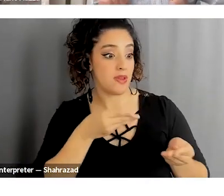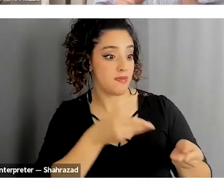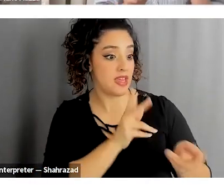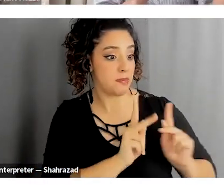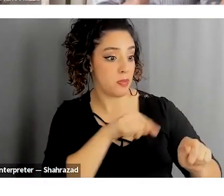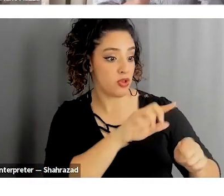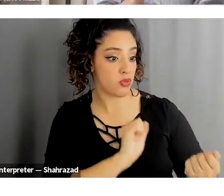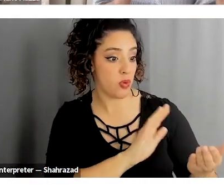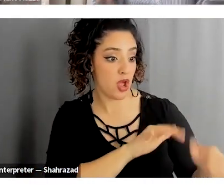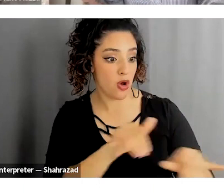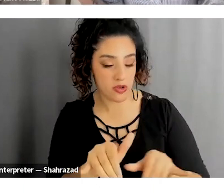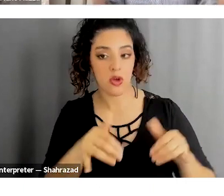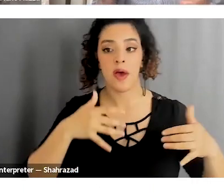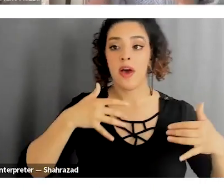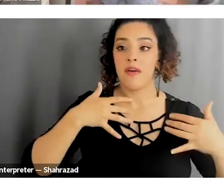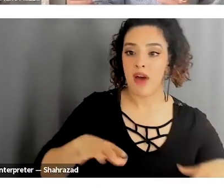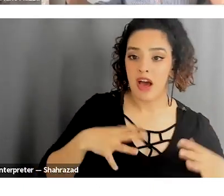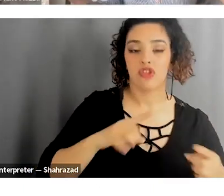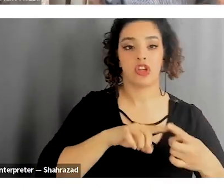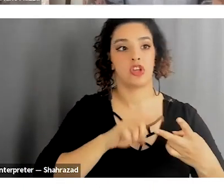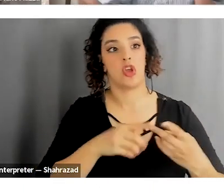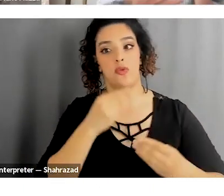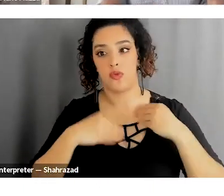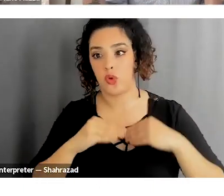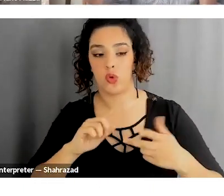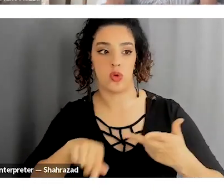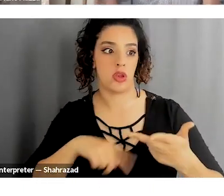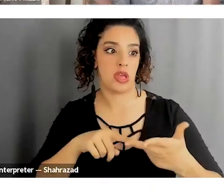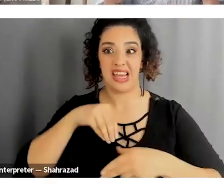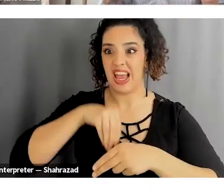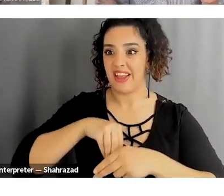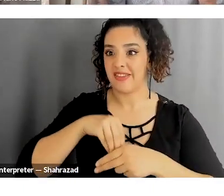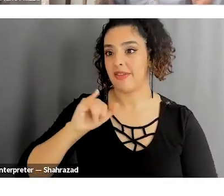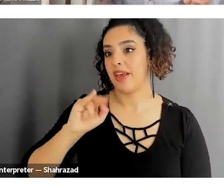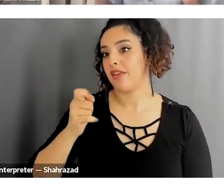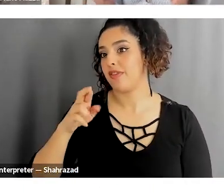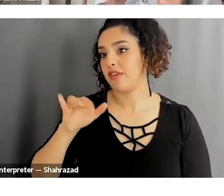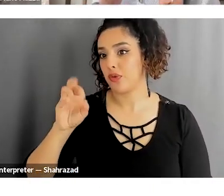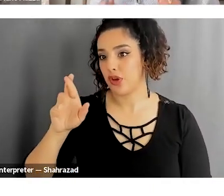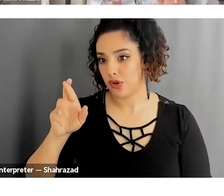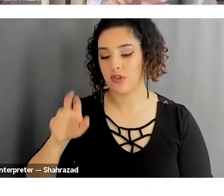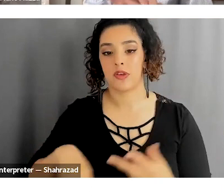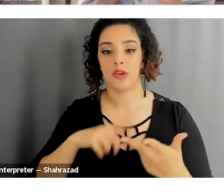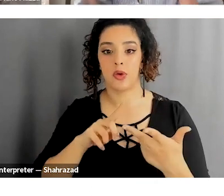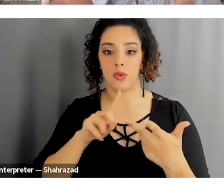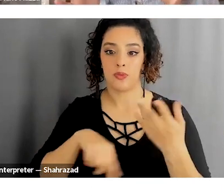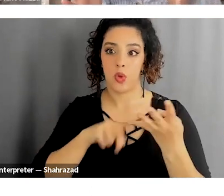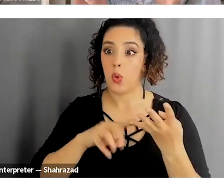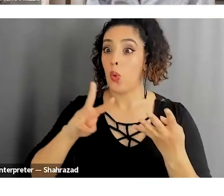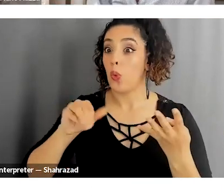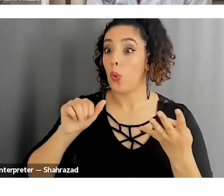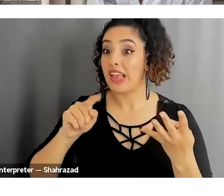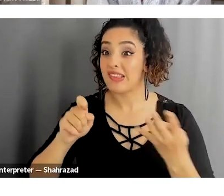fashion, food, interiors, waste. It's like we're marinating on something here. I think it's all